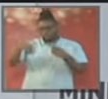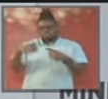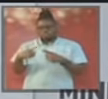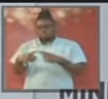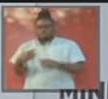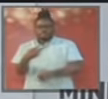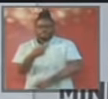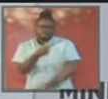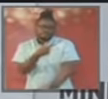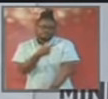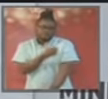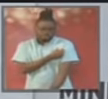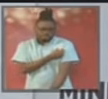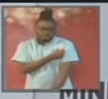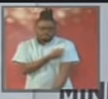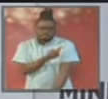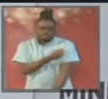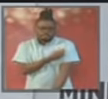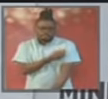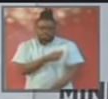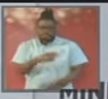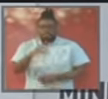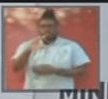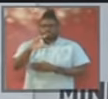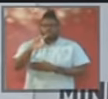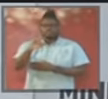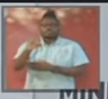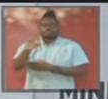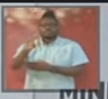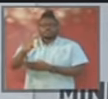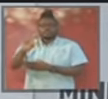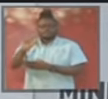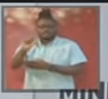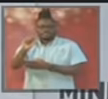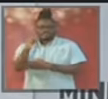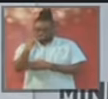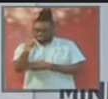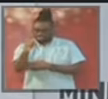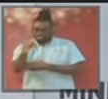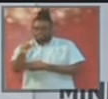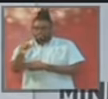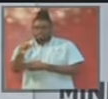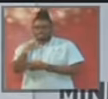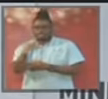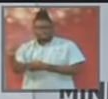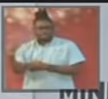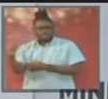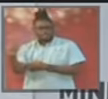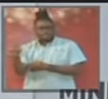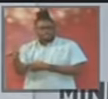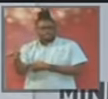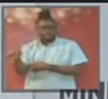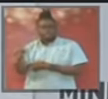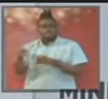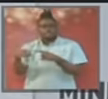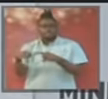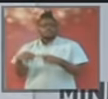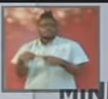the Kovacs facility, and also to speak a little about regulation for approval of